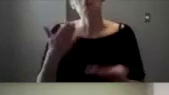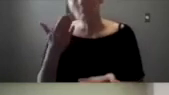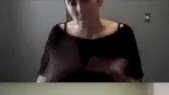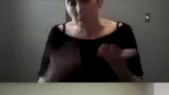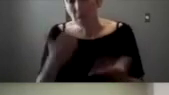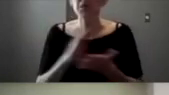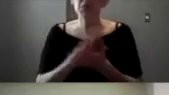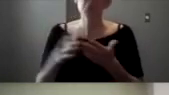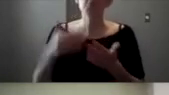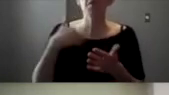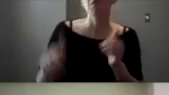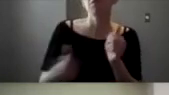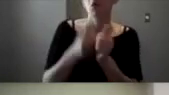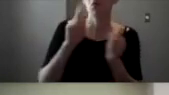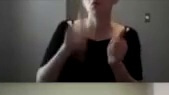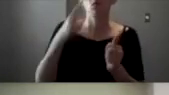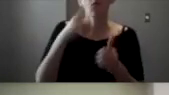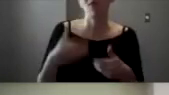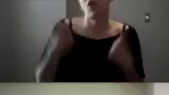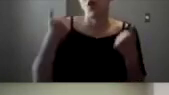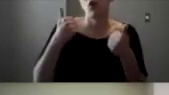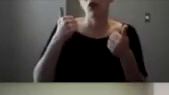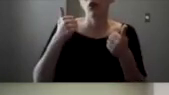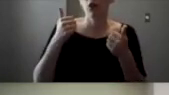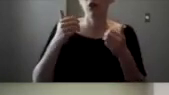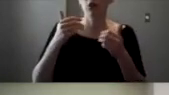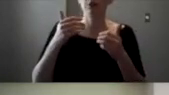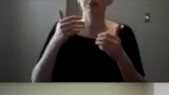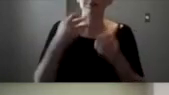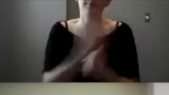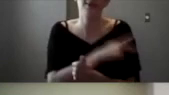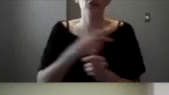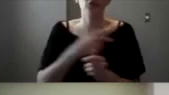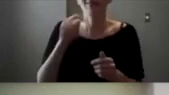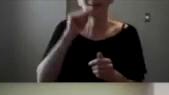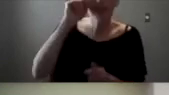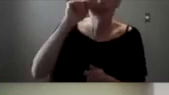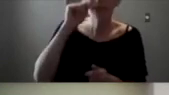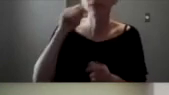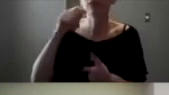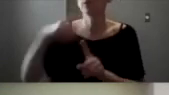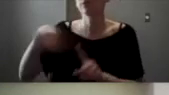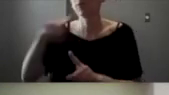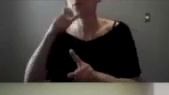with adolescents or people with certain medical conditions. But the point is that those check-in